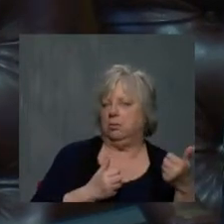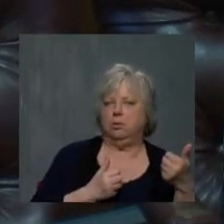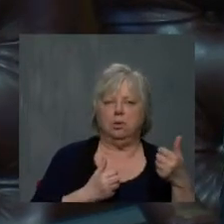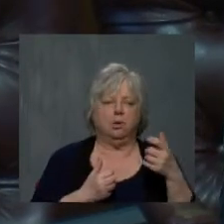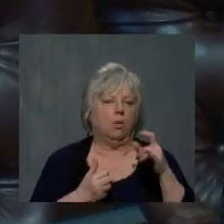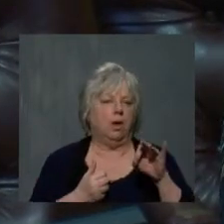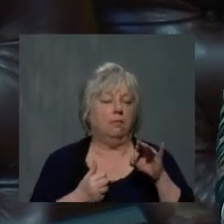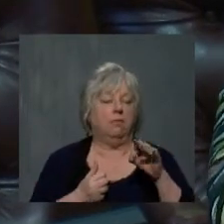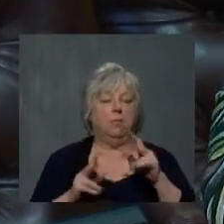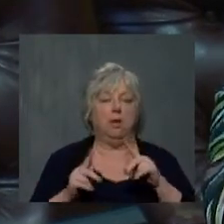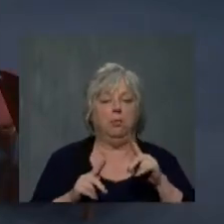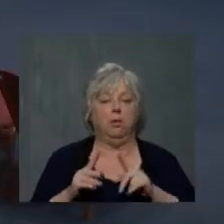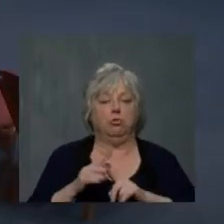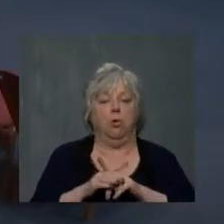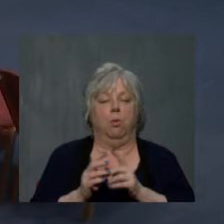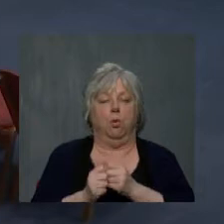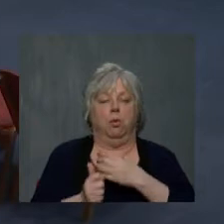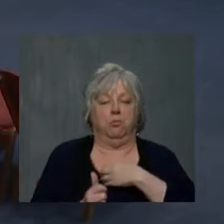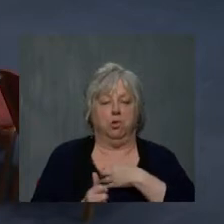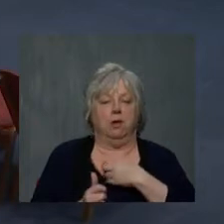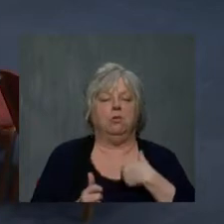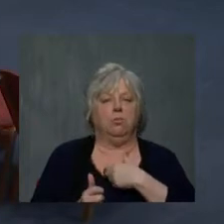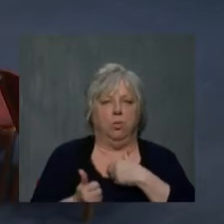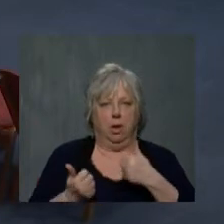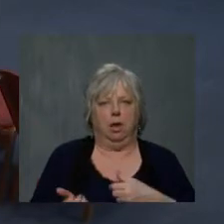are objections, we can hear them. Thank you.